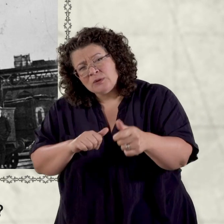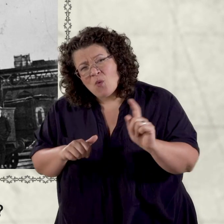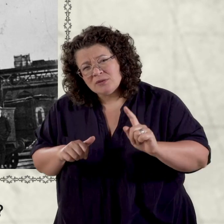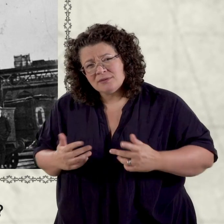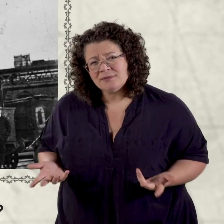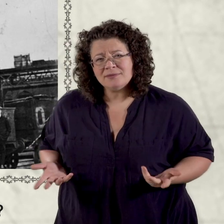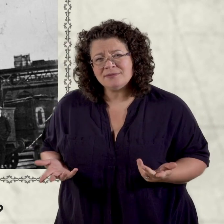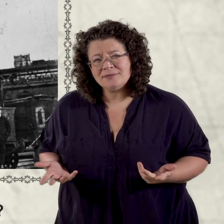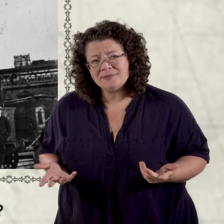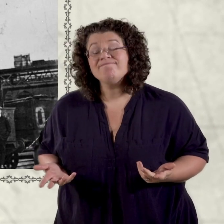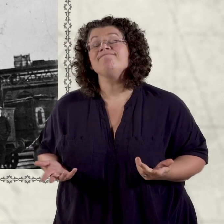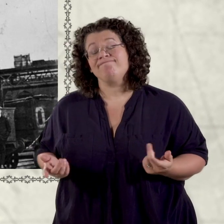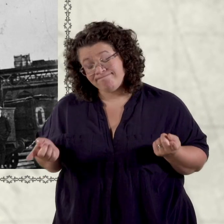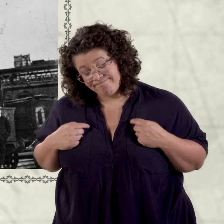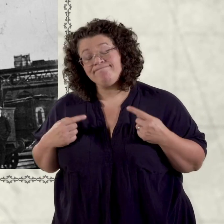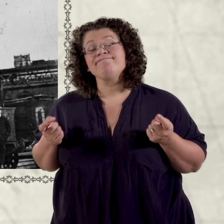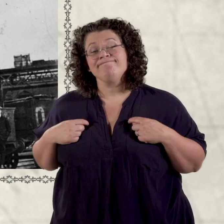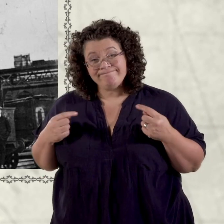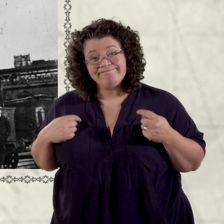next? Yes,